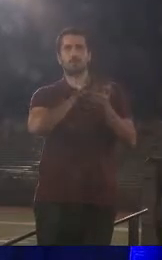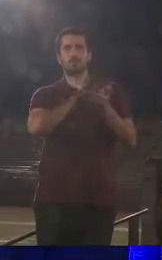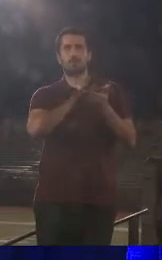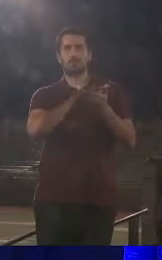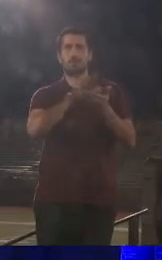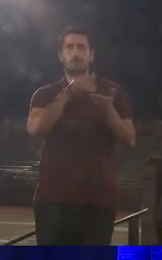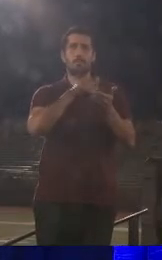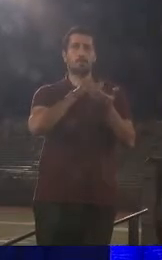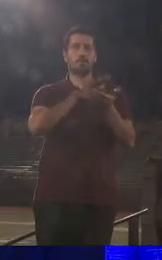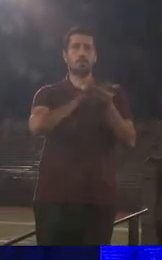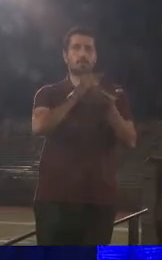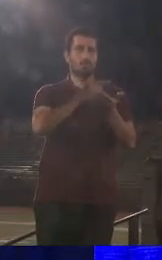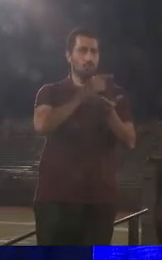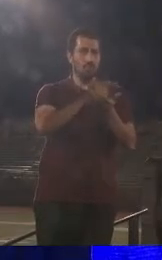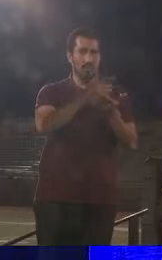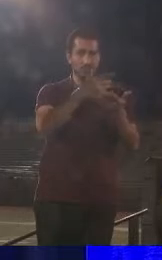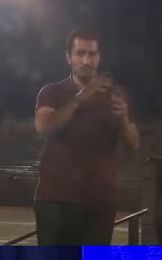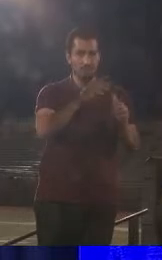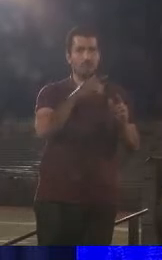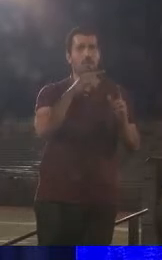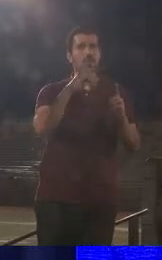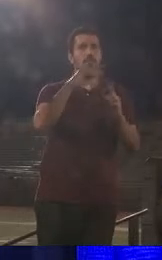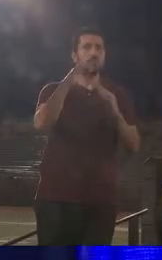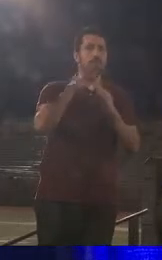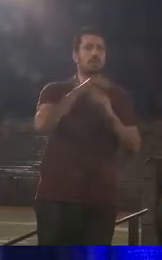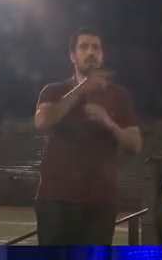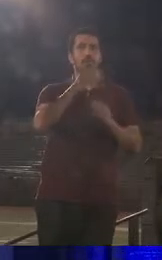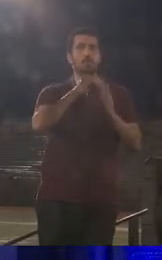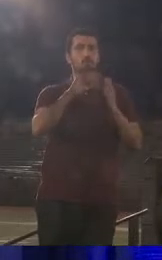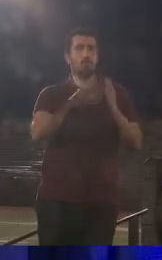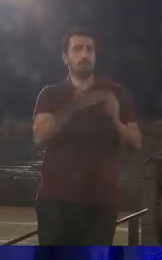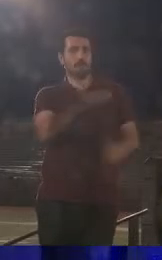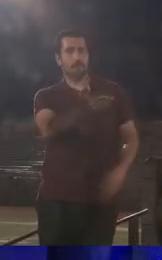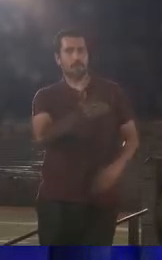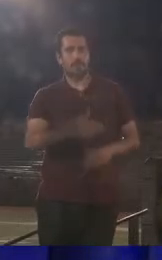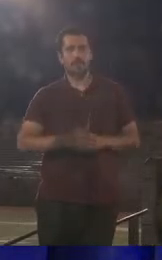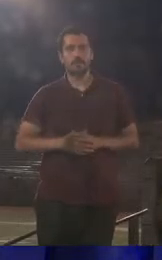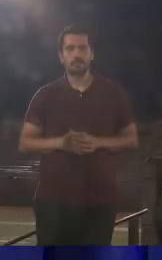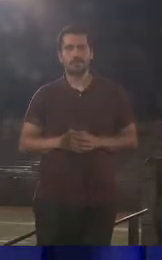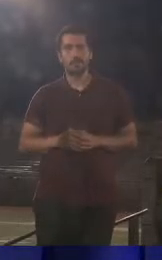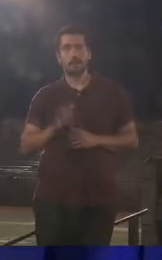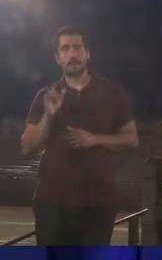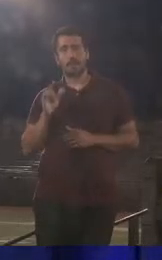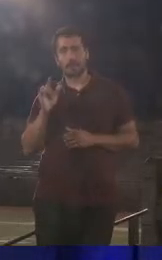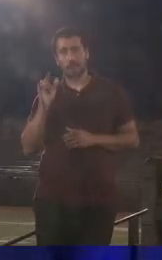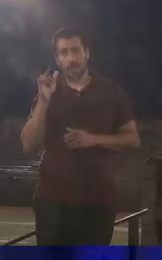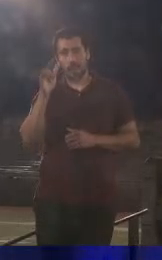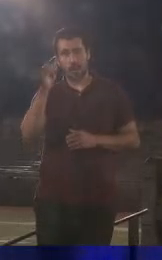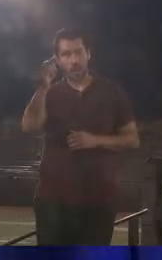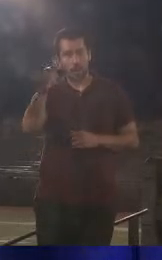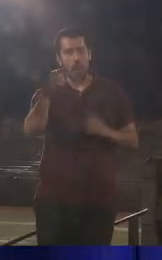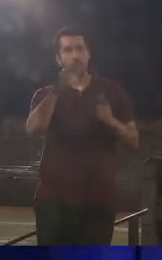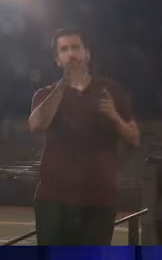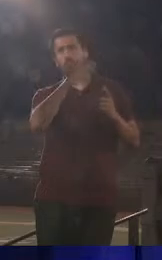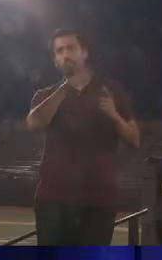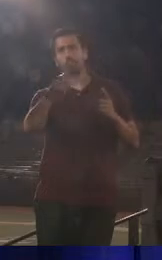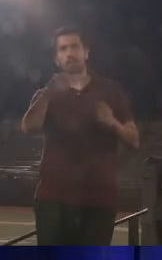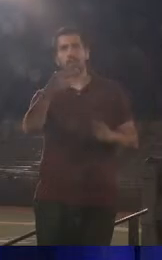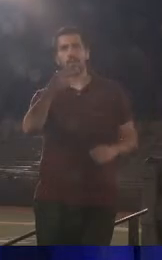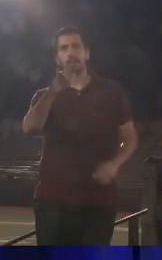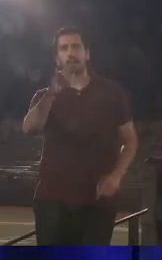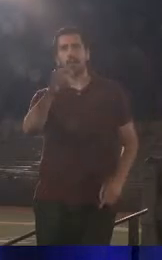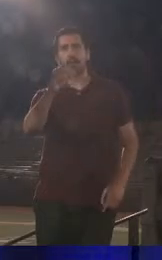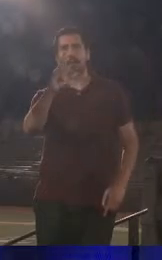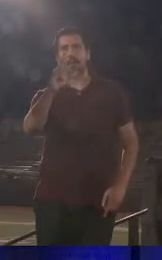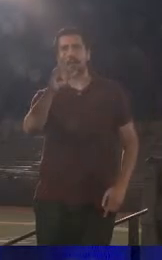school graduates and finished as the salutatorian there. Years later at Highlands High School, he is again ready